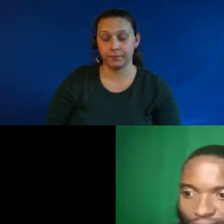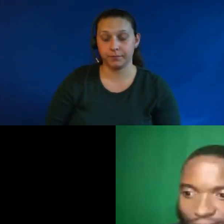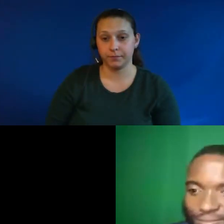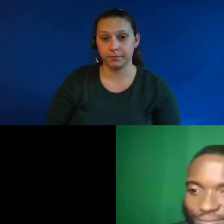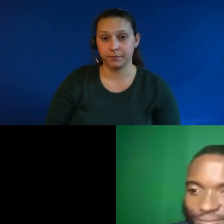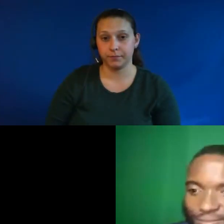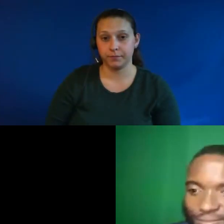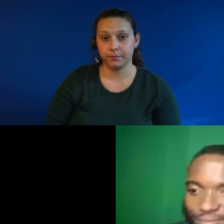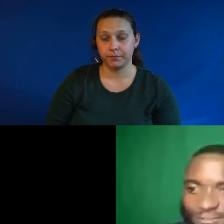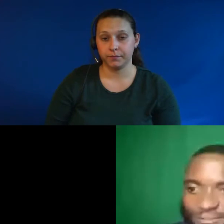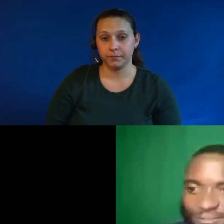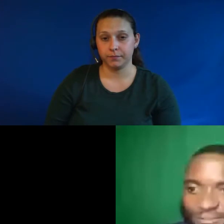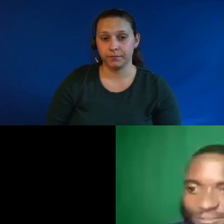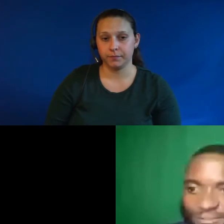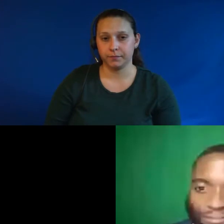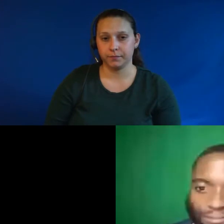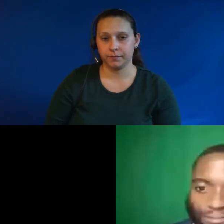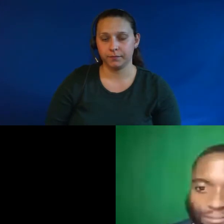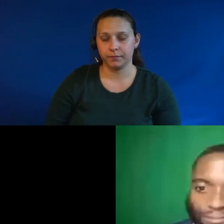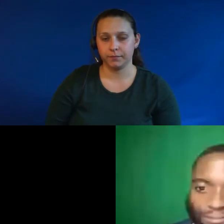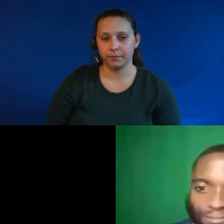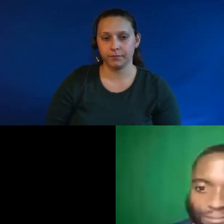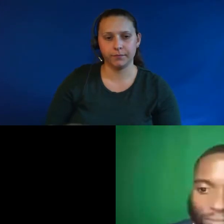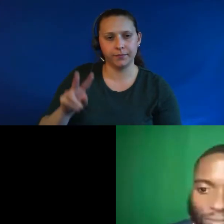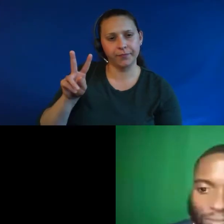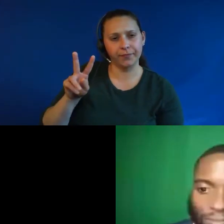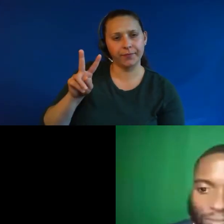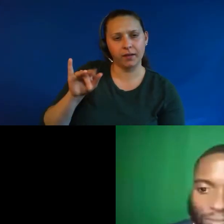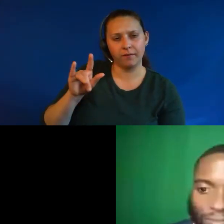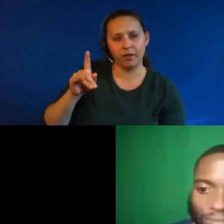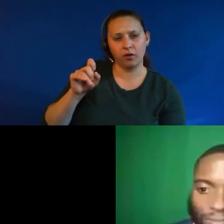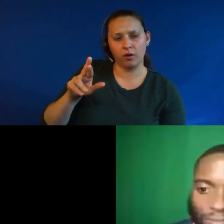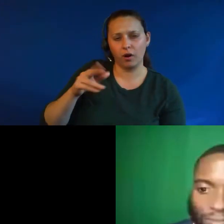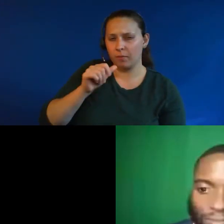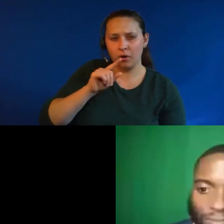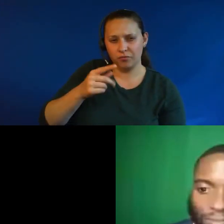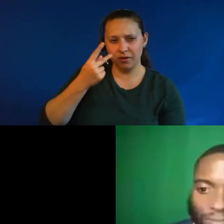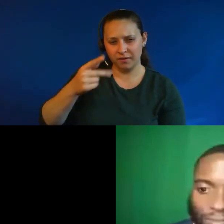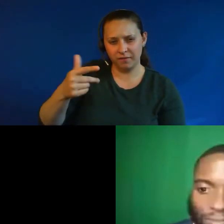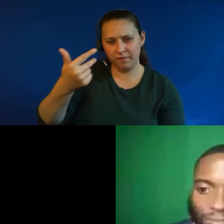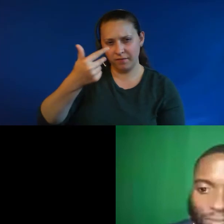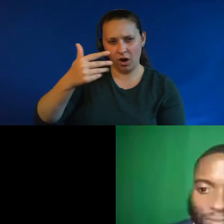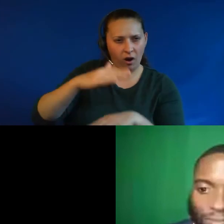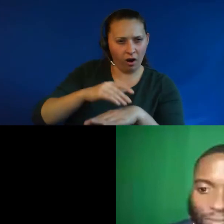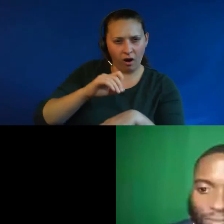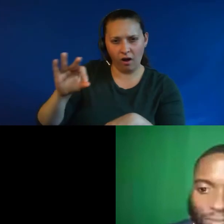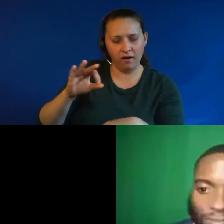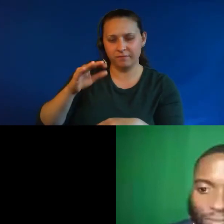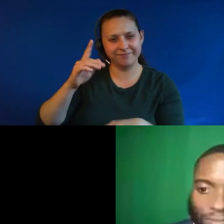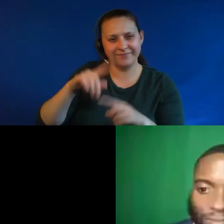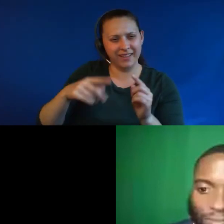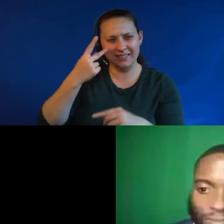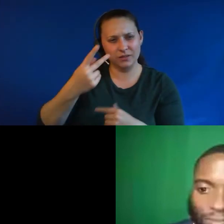I don't know if you can turn your video on and off, Victor, but we're not getting your video feed anymore.